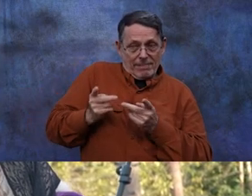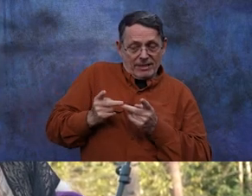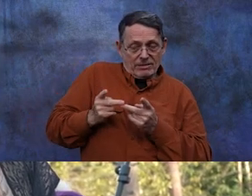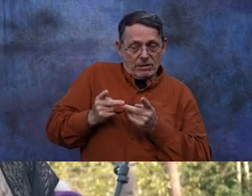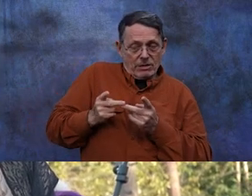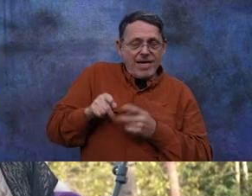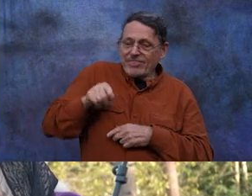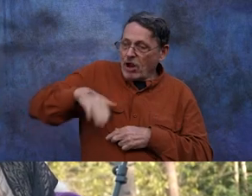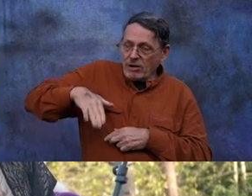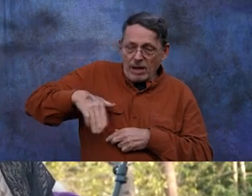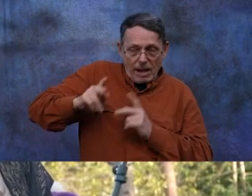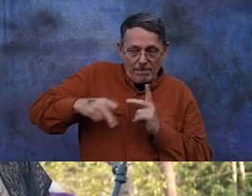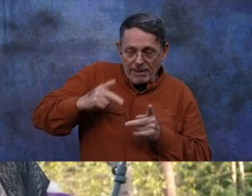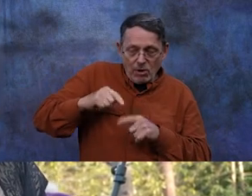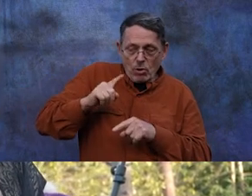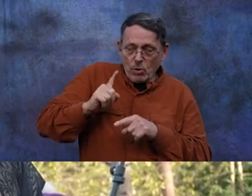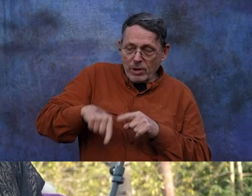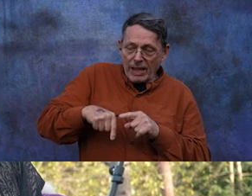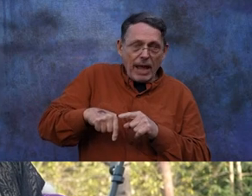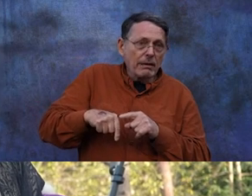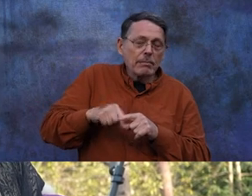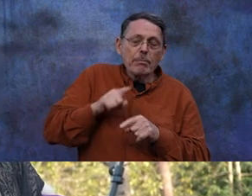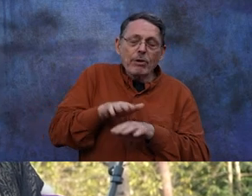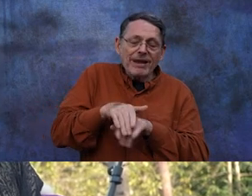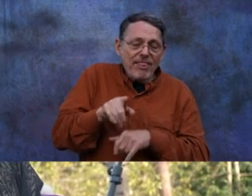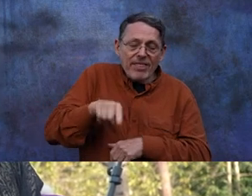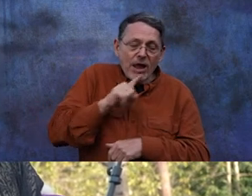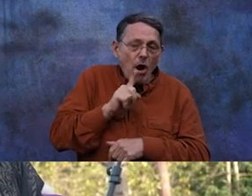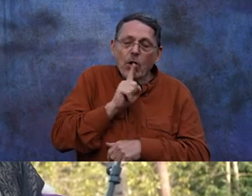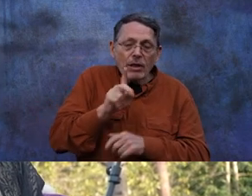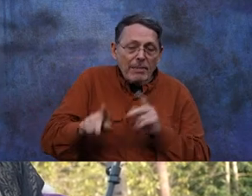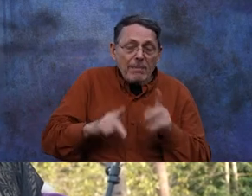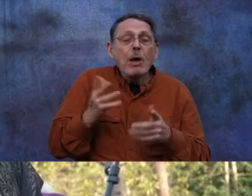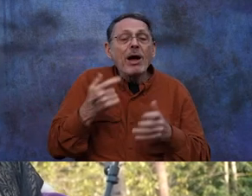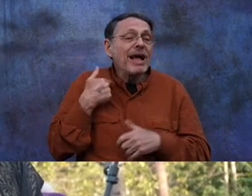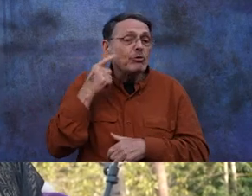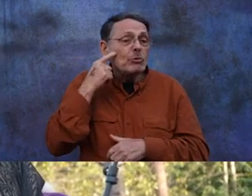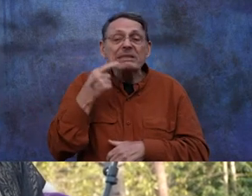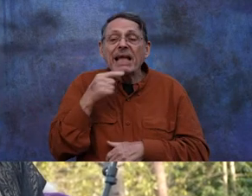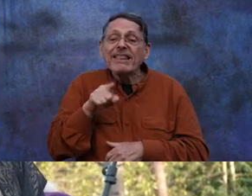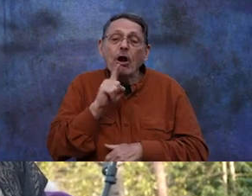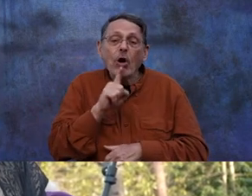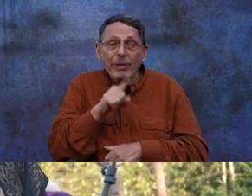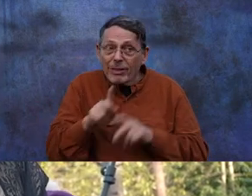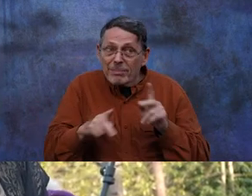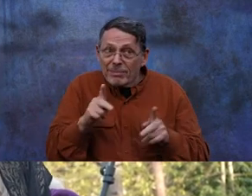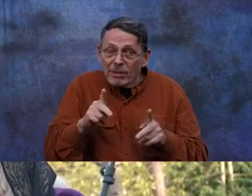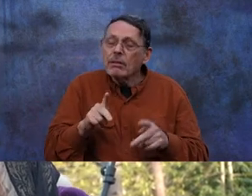not people yet, and we cannot pretend so. They would like us to pretend so. The